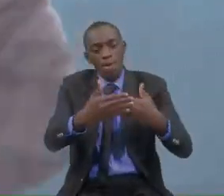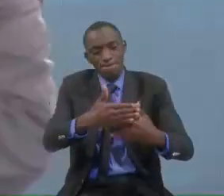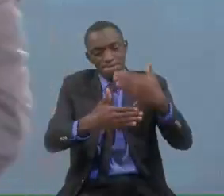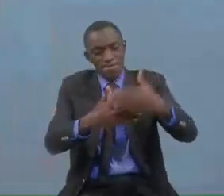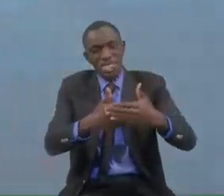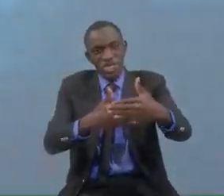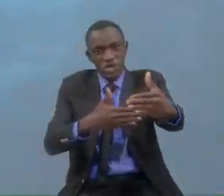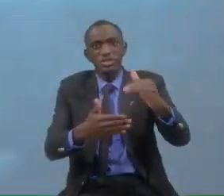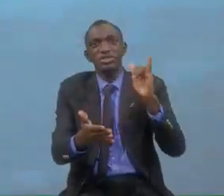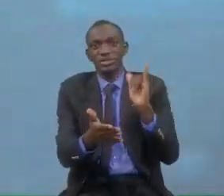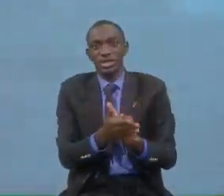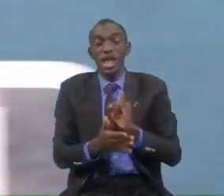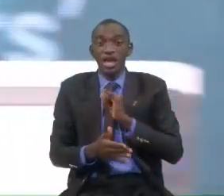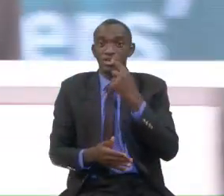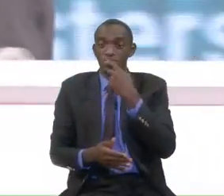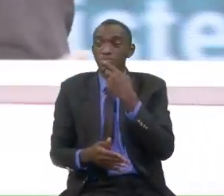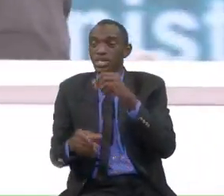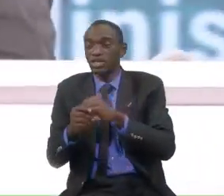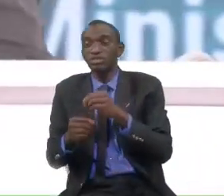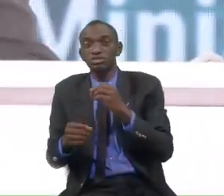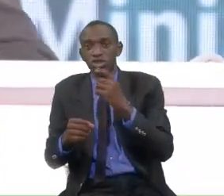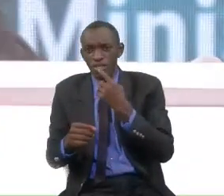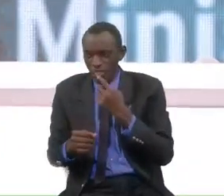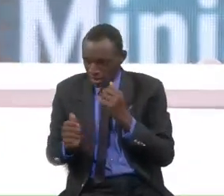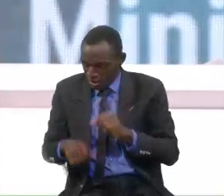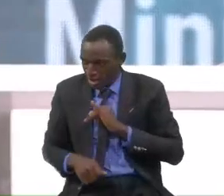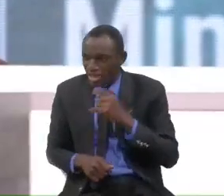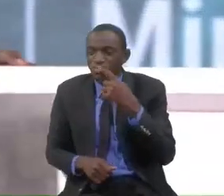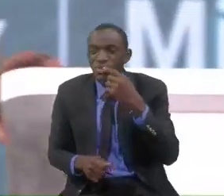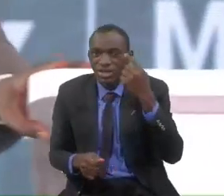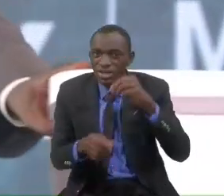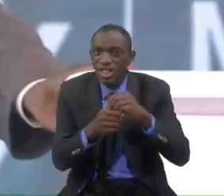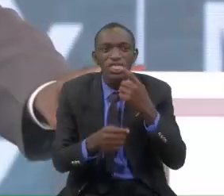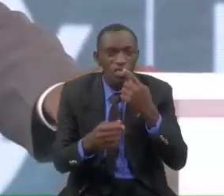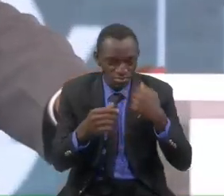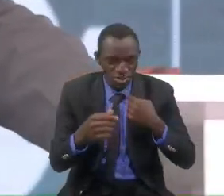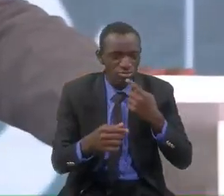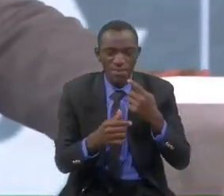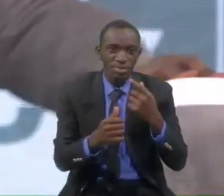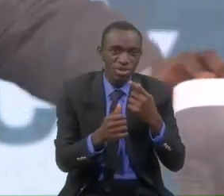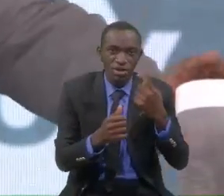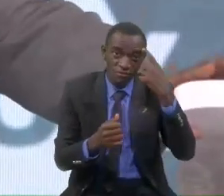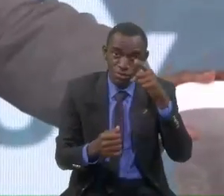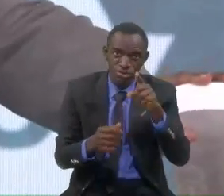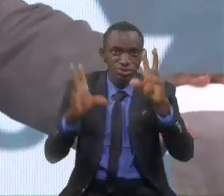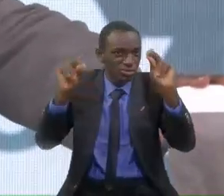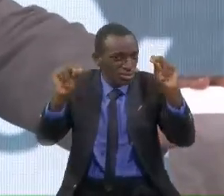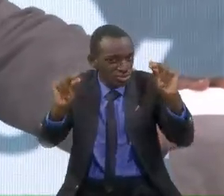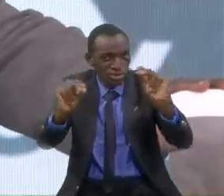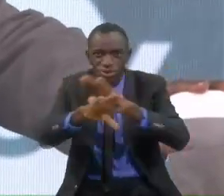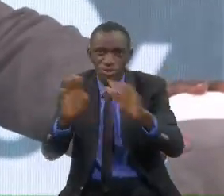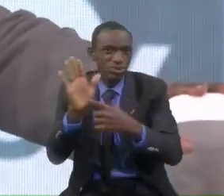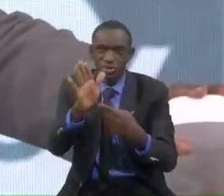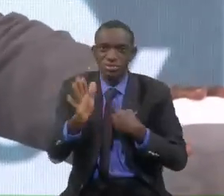I speak in tongues. Pastor, can I speak in tongues for you? Don't speak in tongues for me. Show me the power. Show me